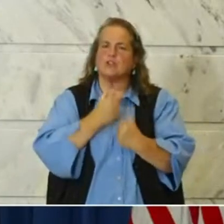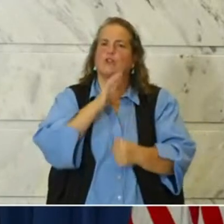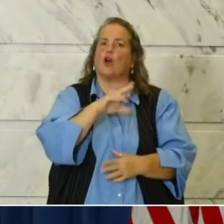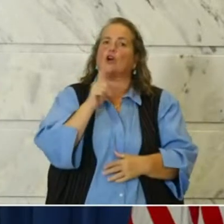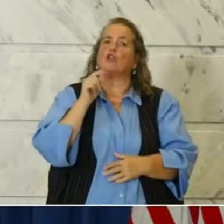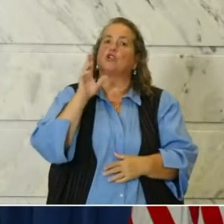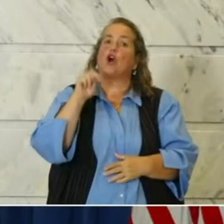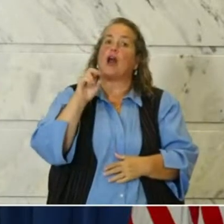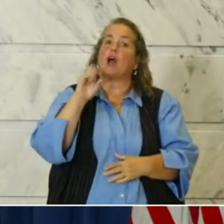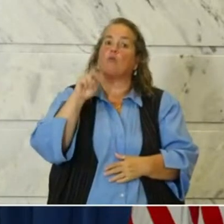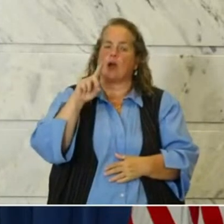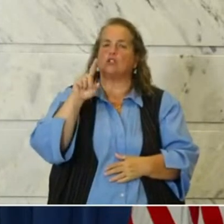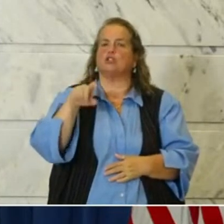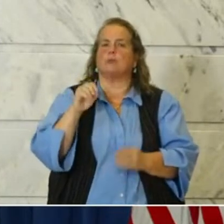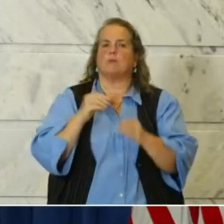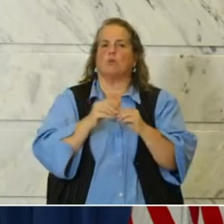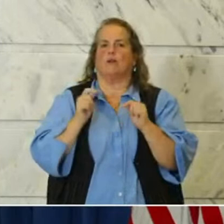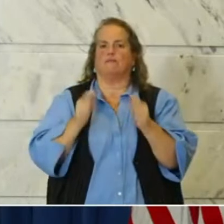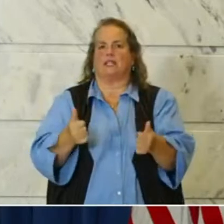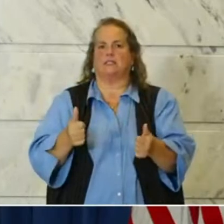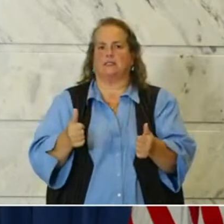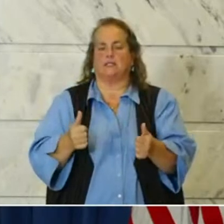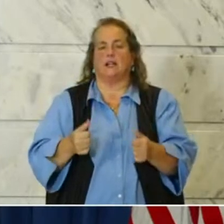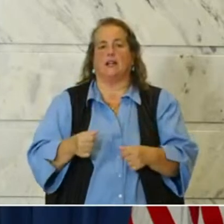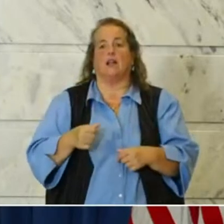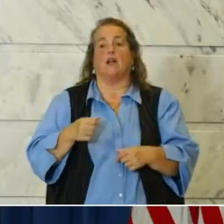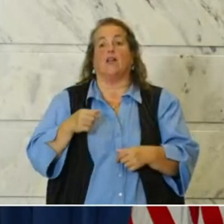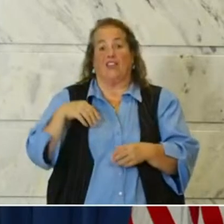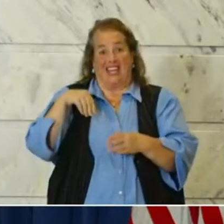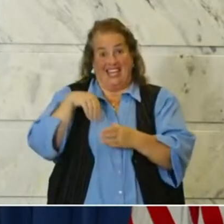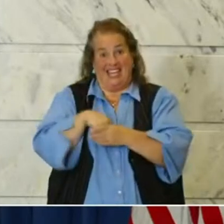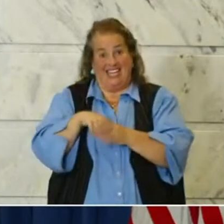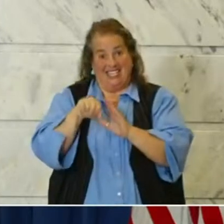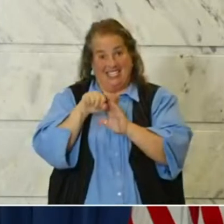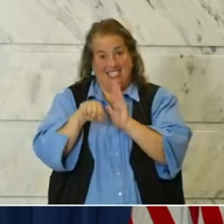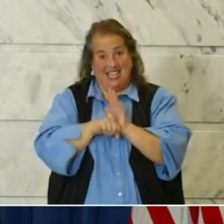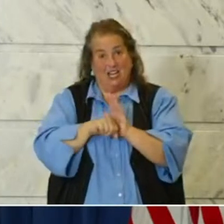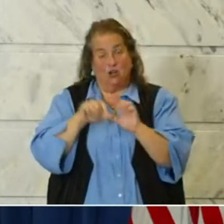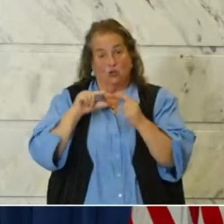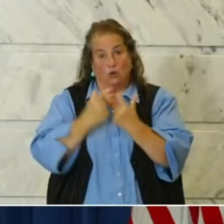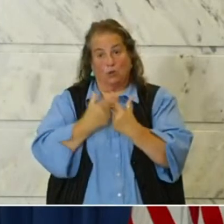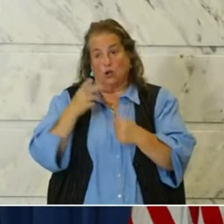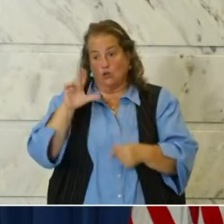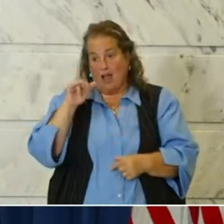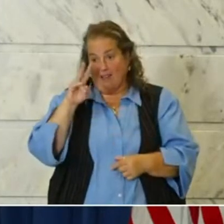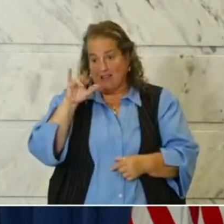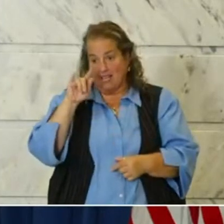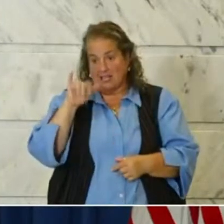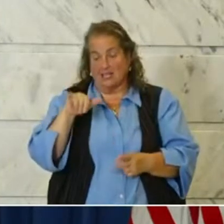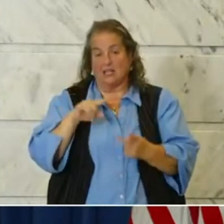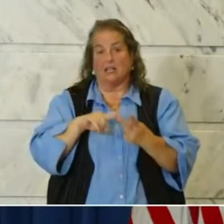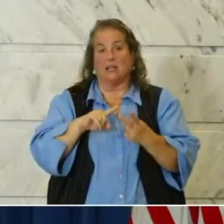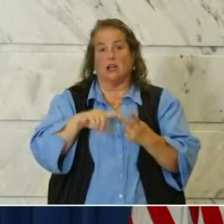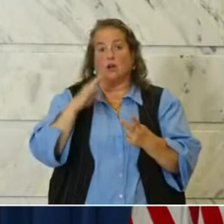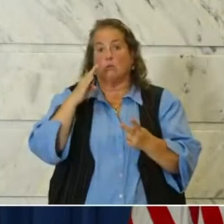From what we see, the in-state groups, the Gravities, the Blue Waters, and the Solaris still have turnaround times